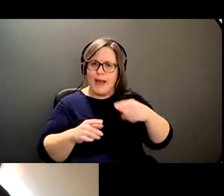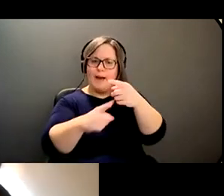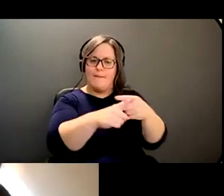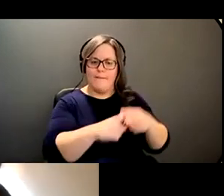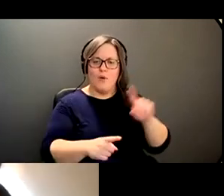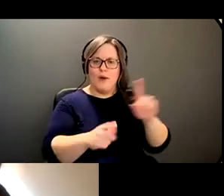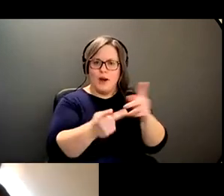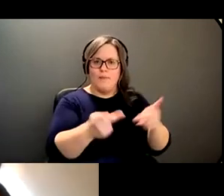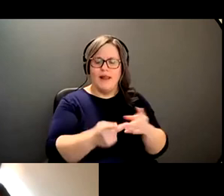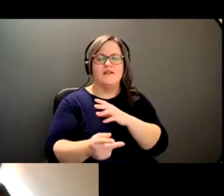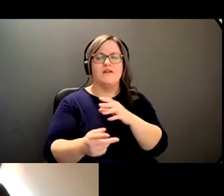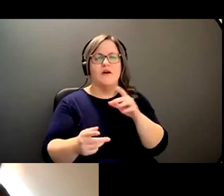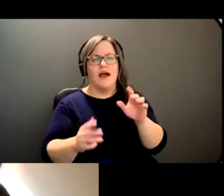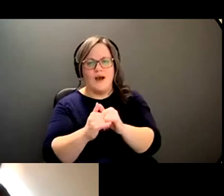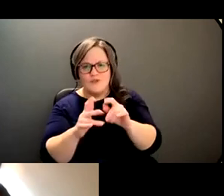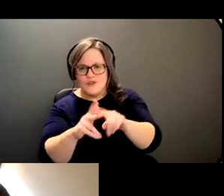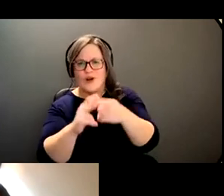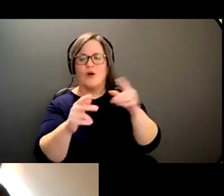an interesting project.